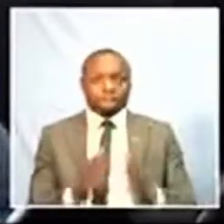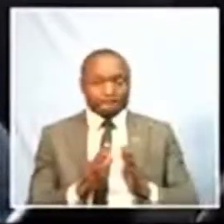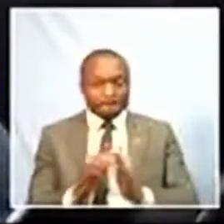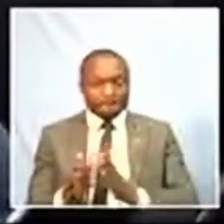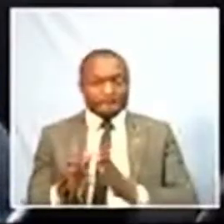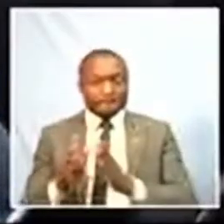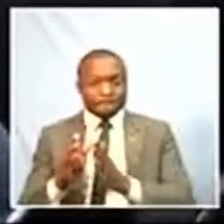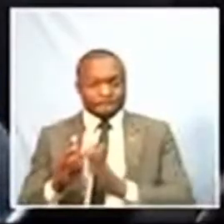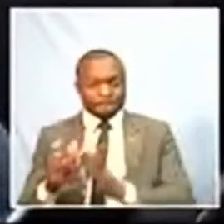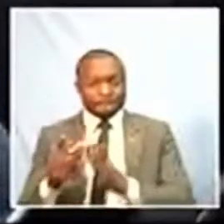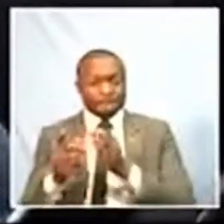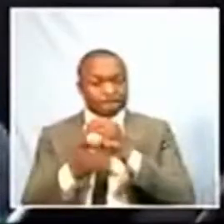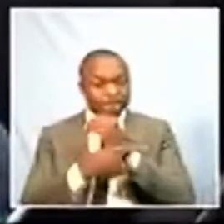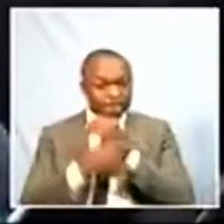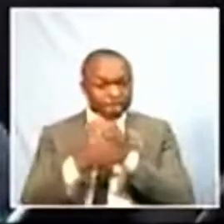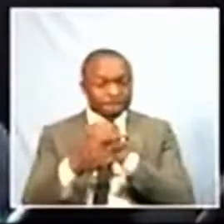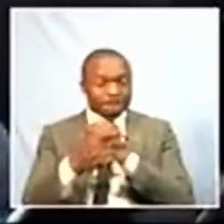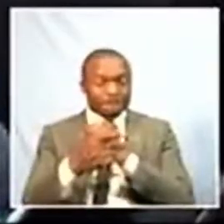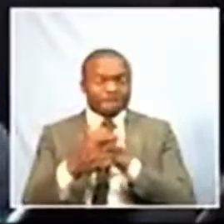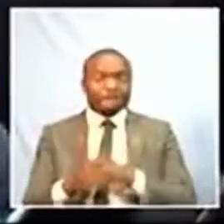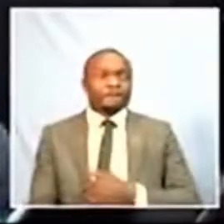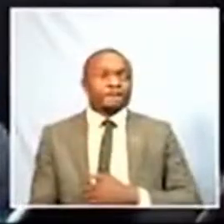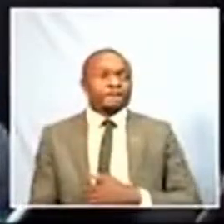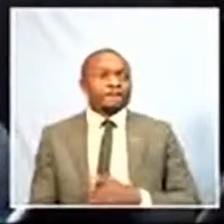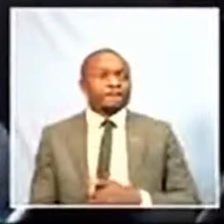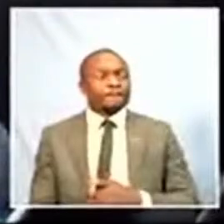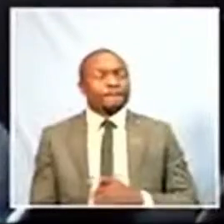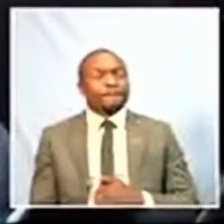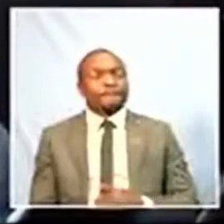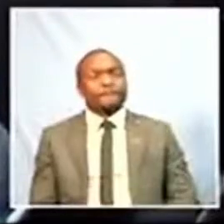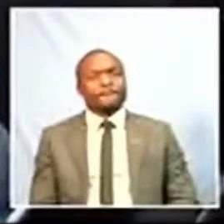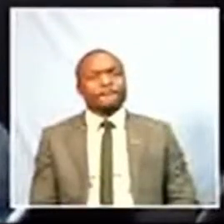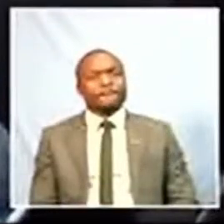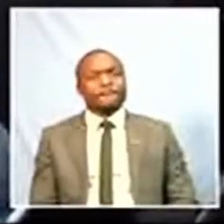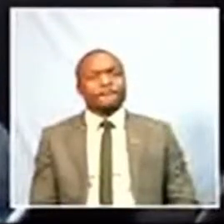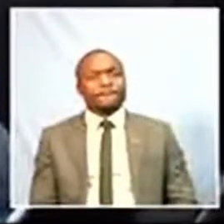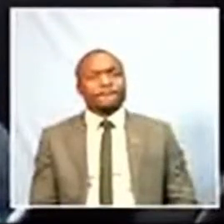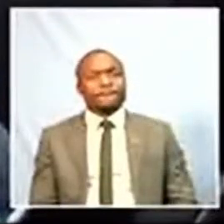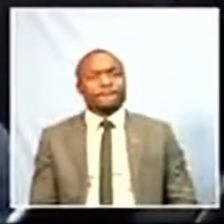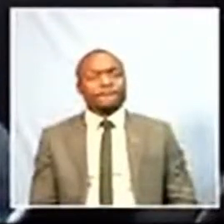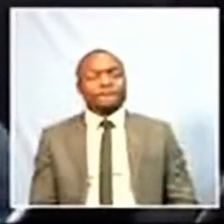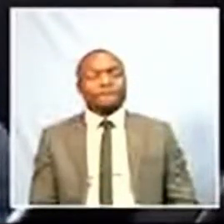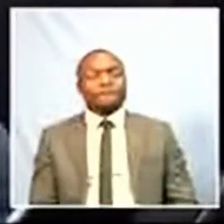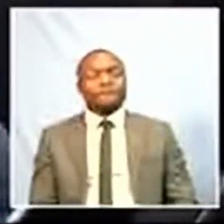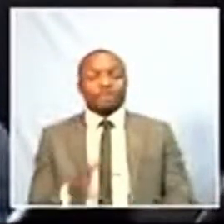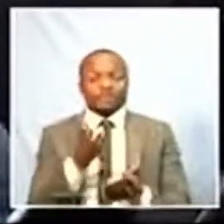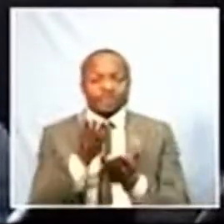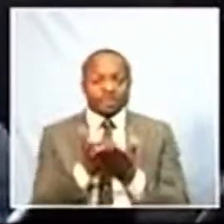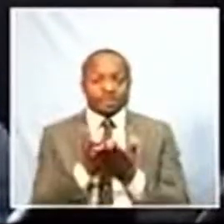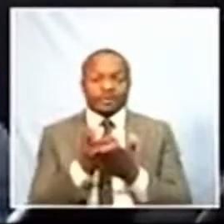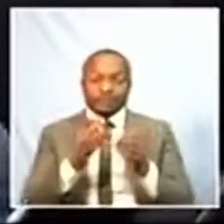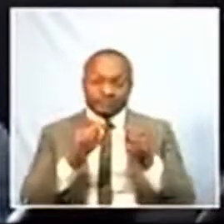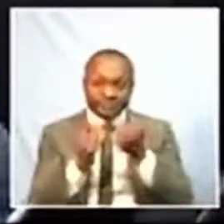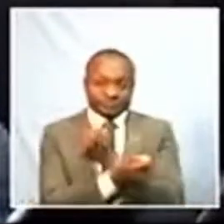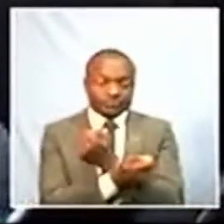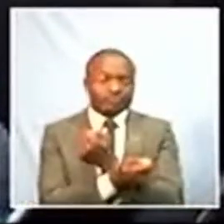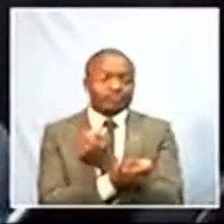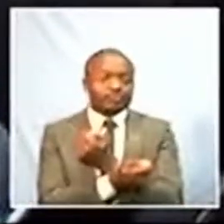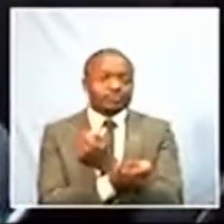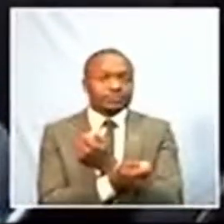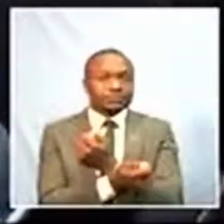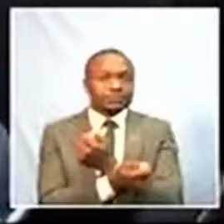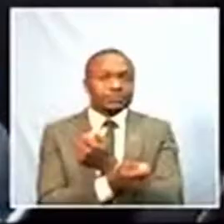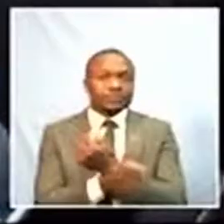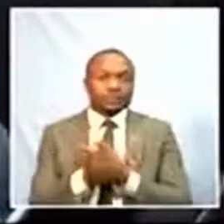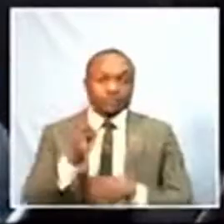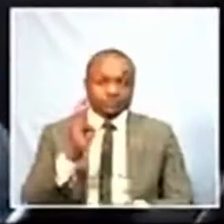department had to seek for change of order or change of scope